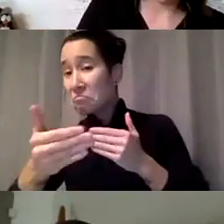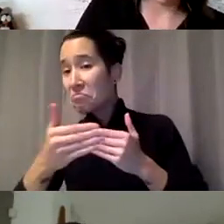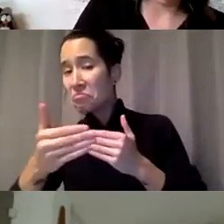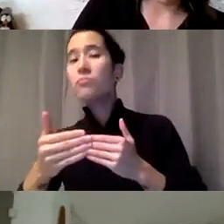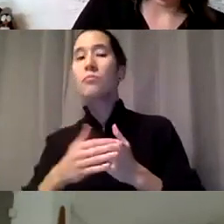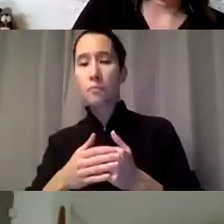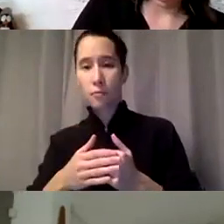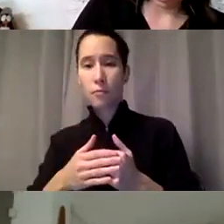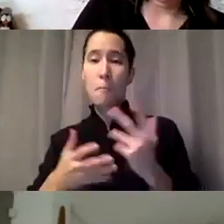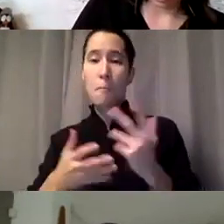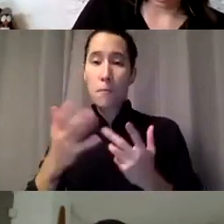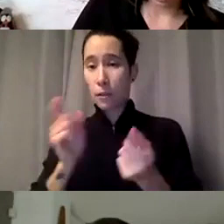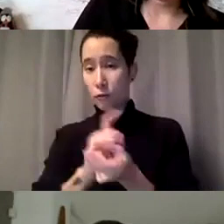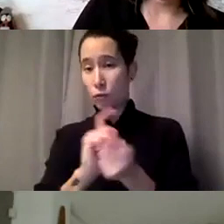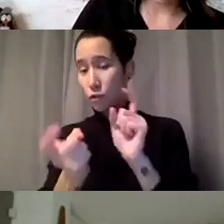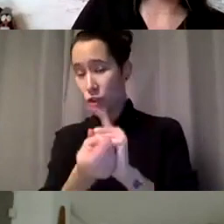changes that